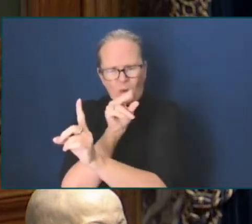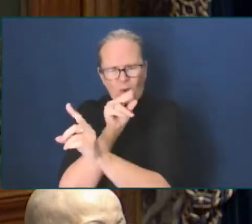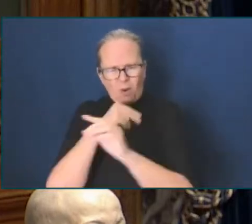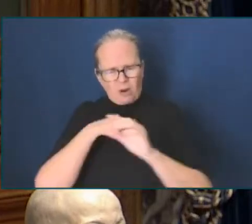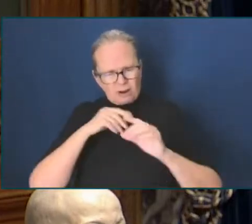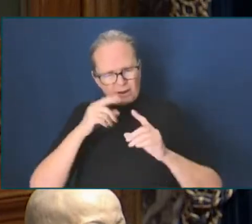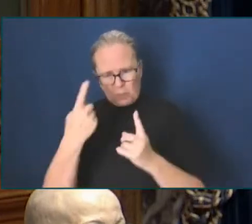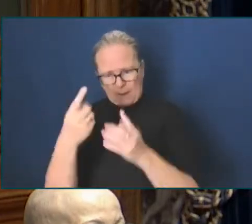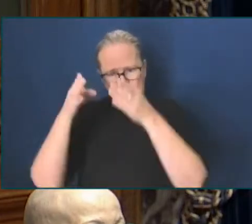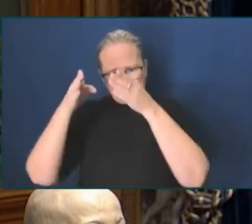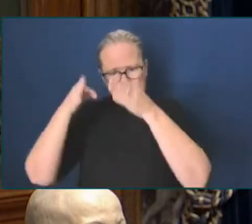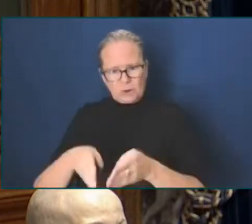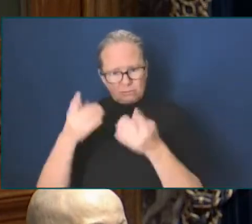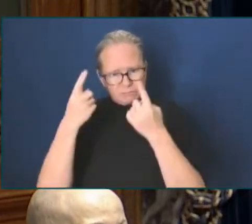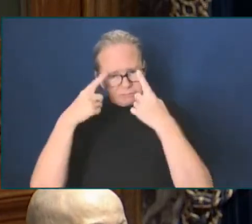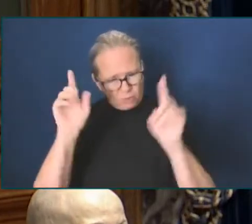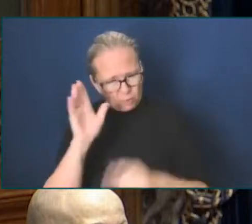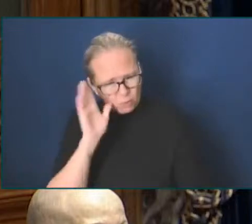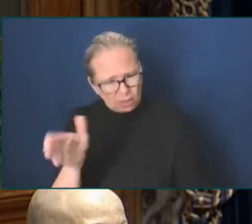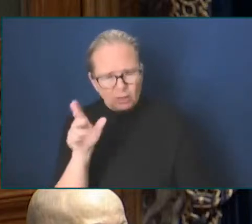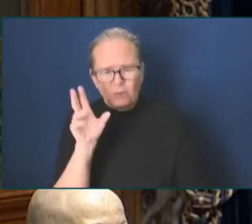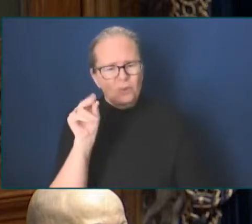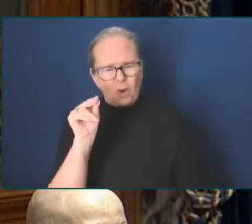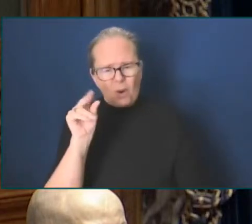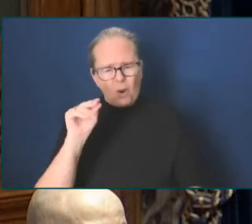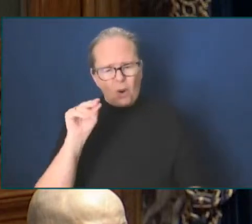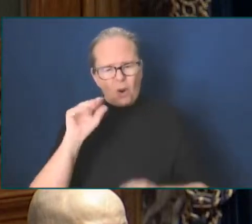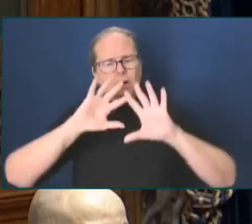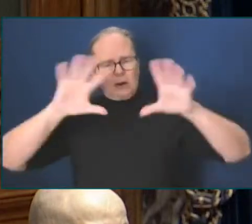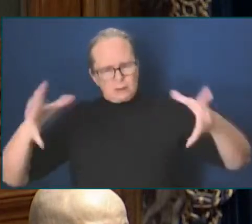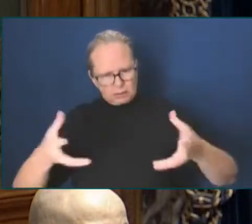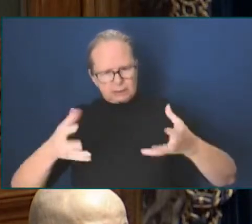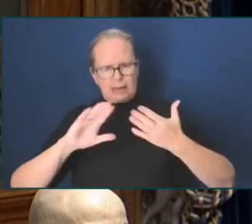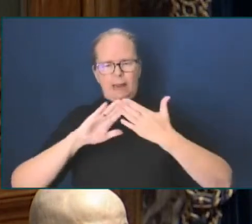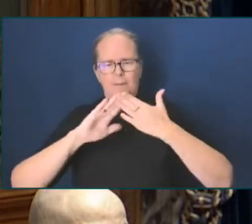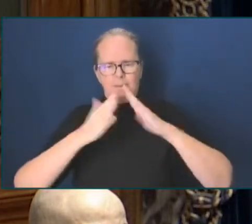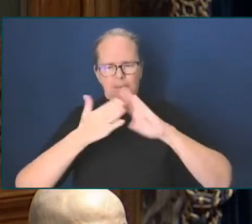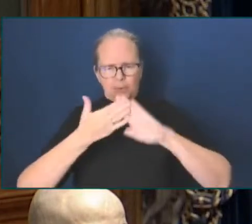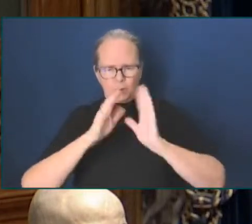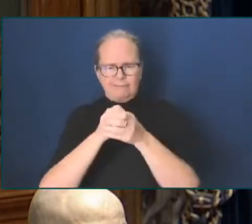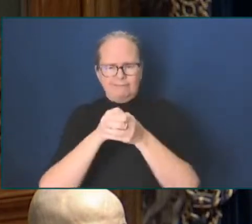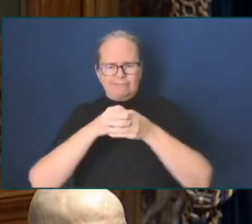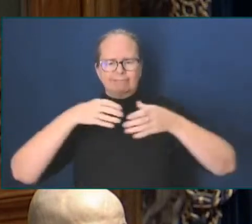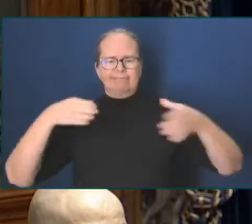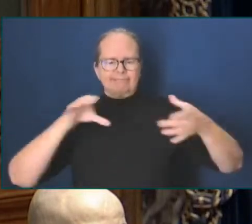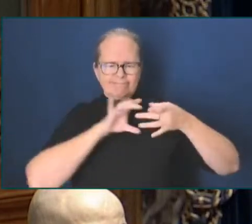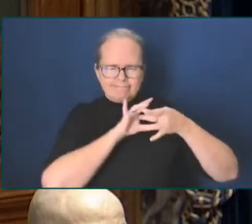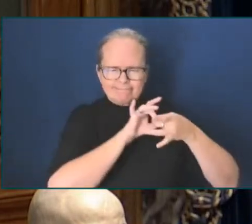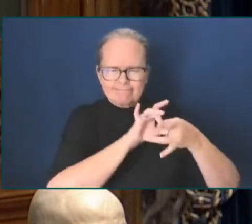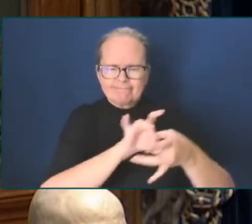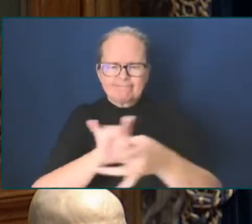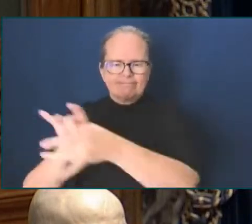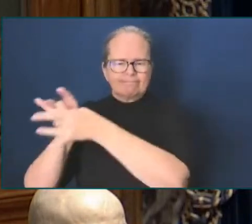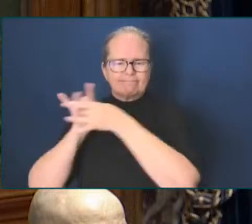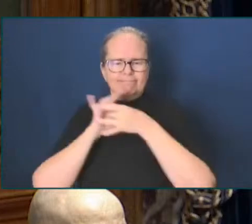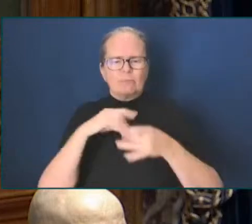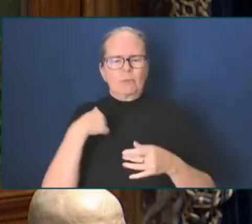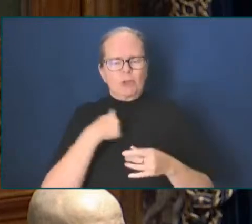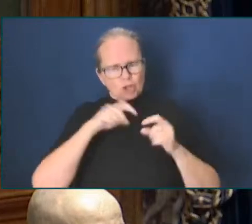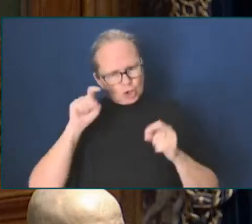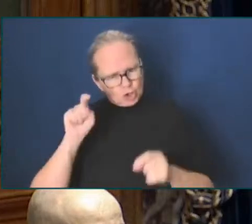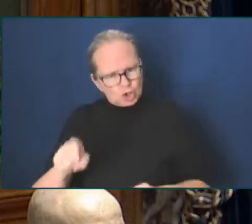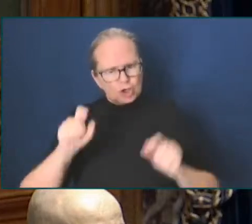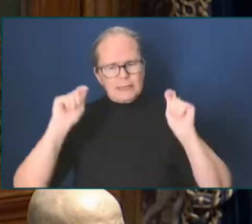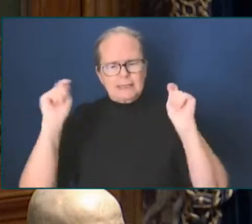us remember and celebrate the voices and visions of women like Stephanie Allen, who remind us